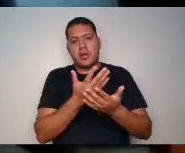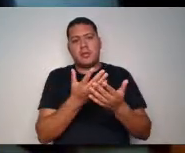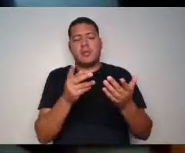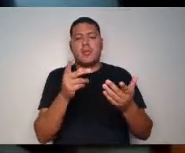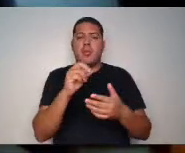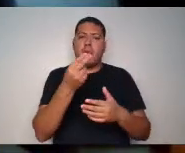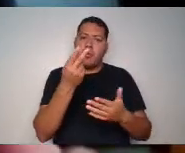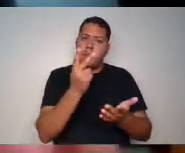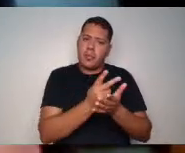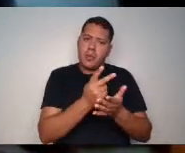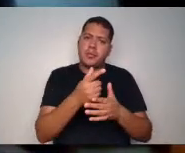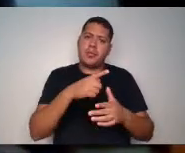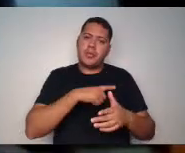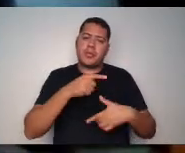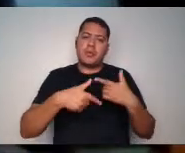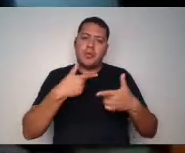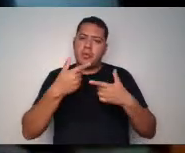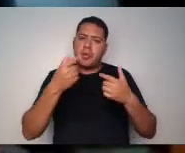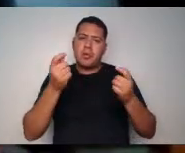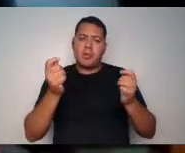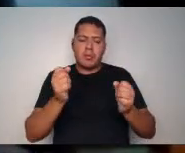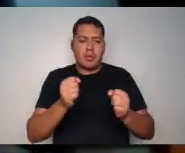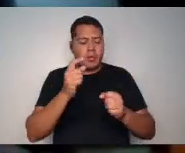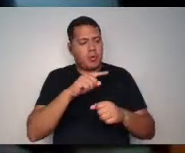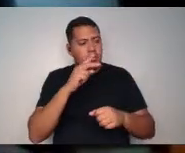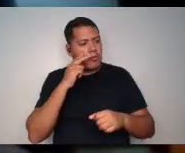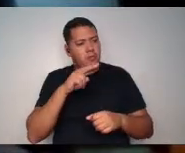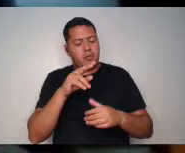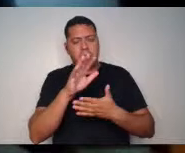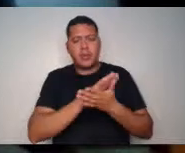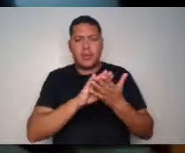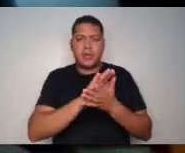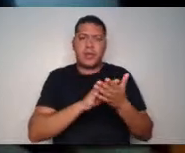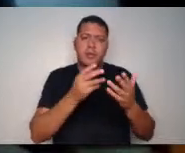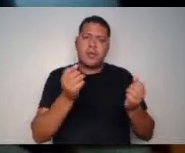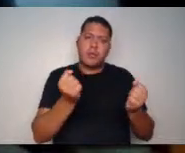job without making any money out of the blue.